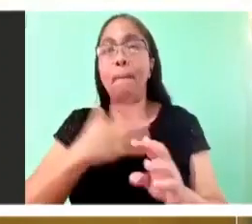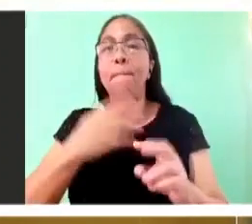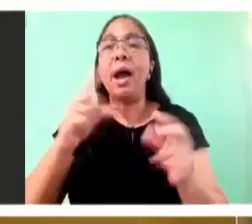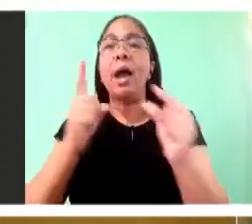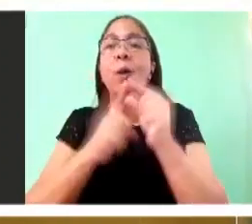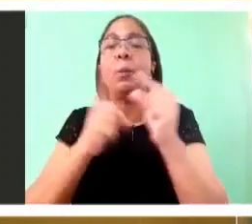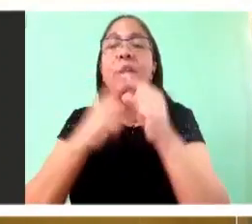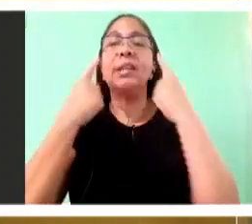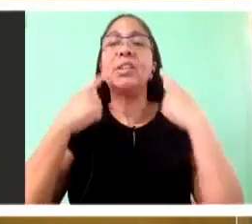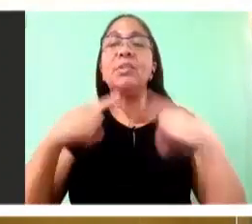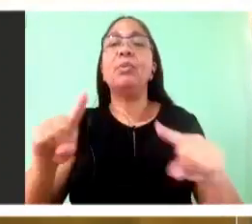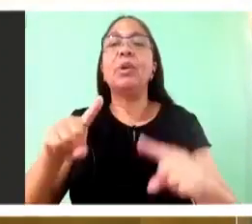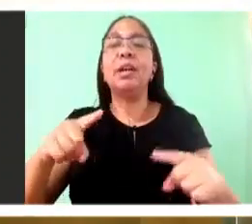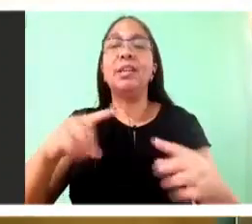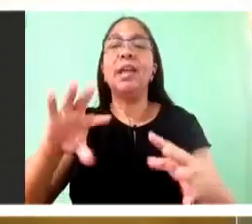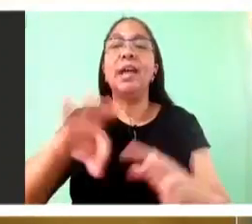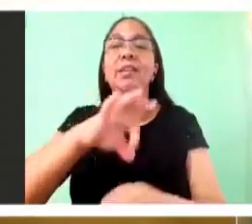3.